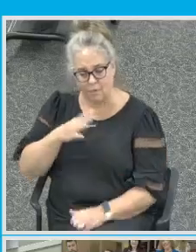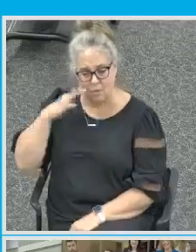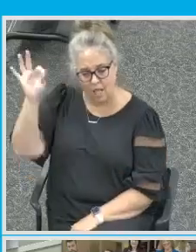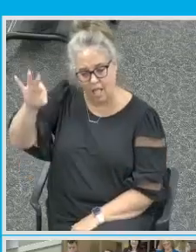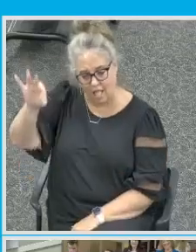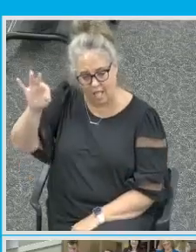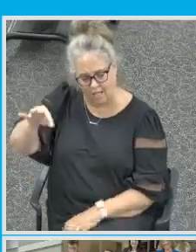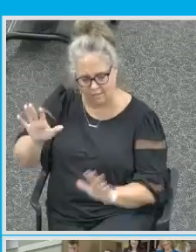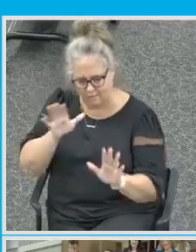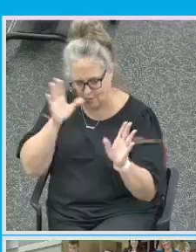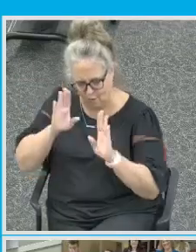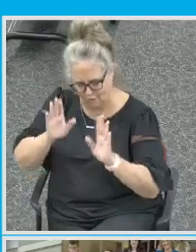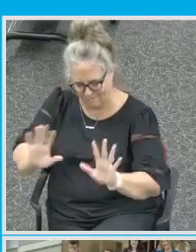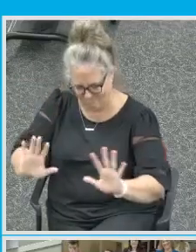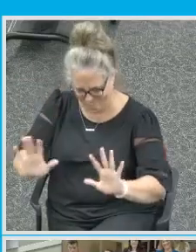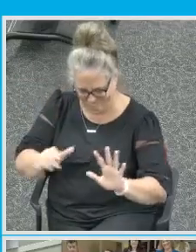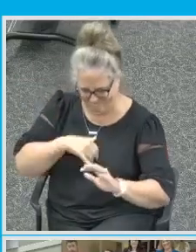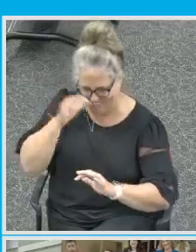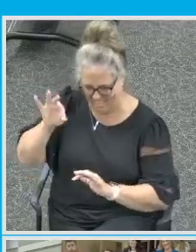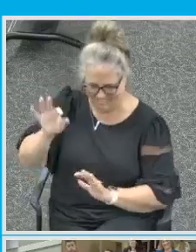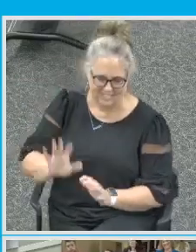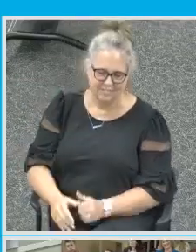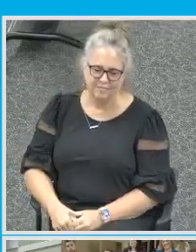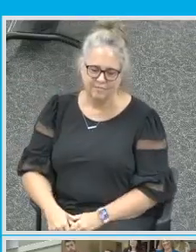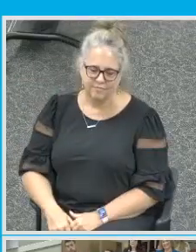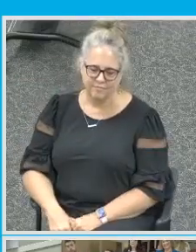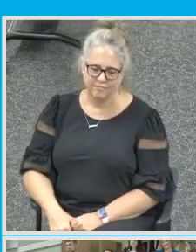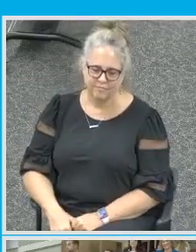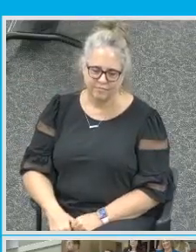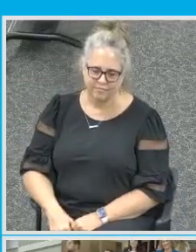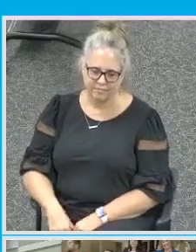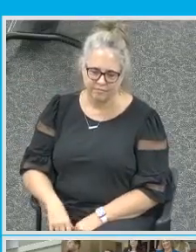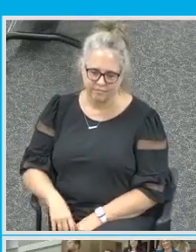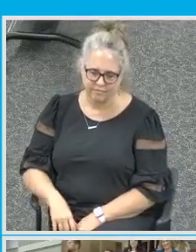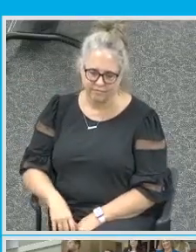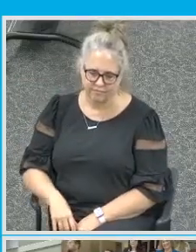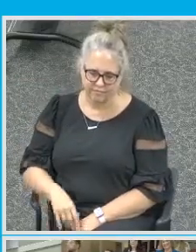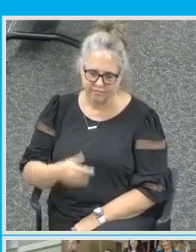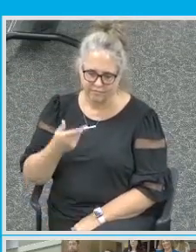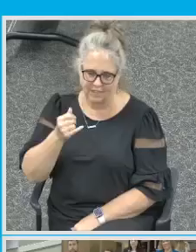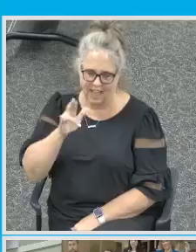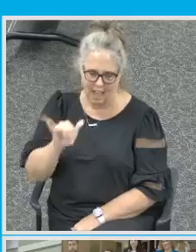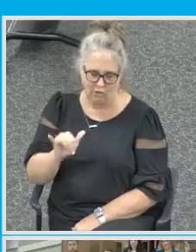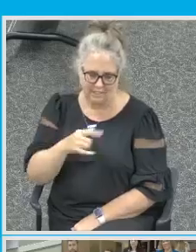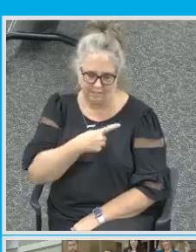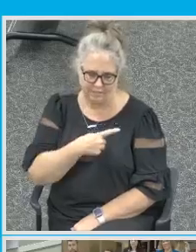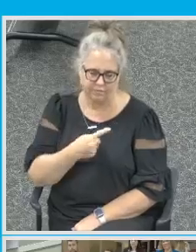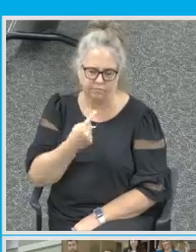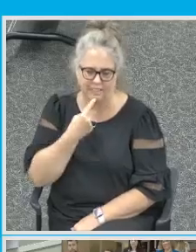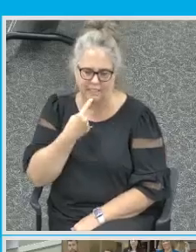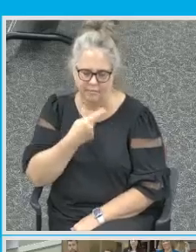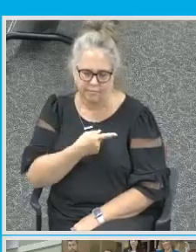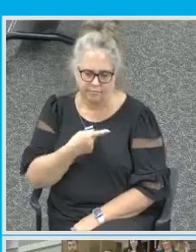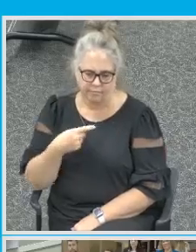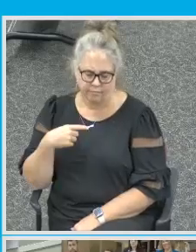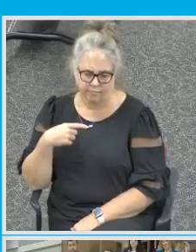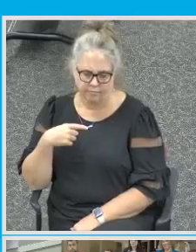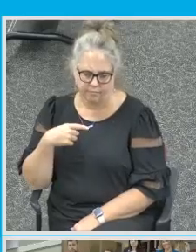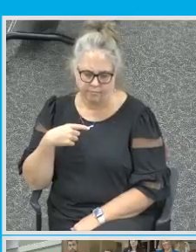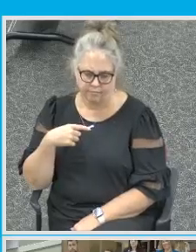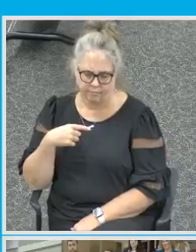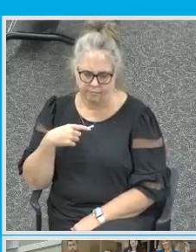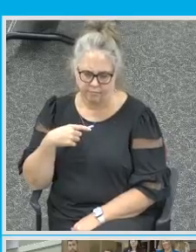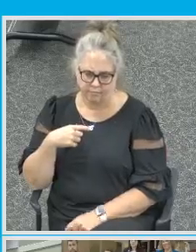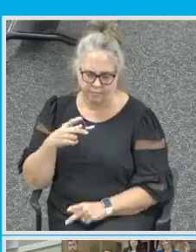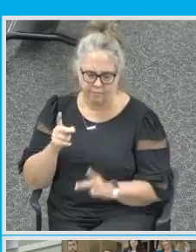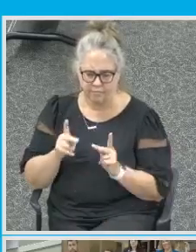that. Henry David Thoreau said this statement. He said, "The great masses of men and women live quiet lives of desperation." And all we